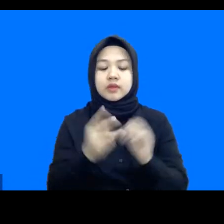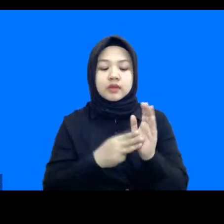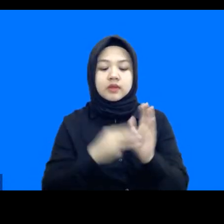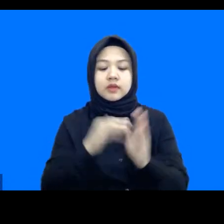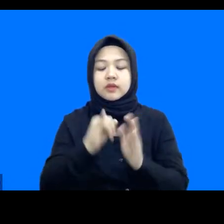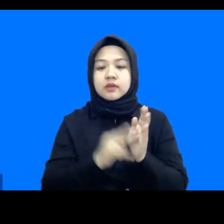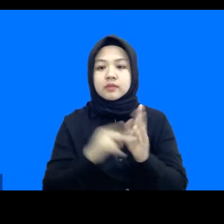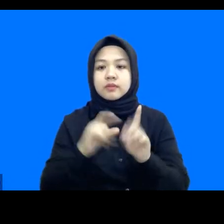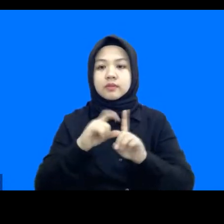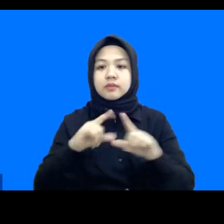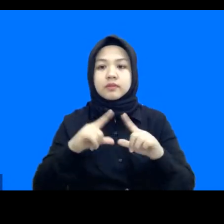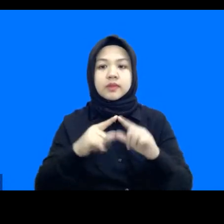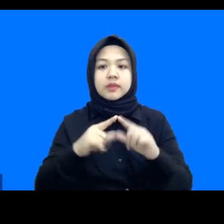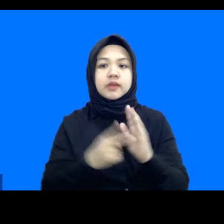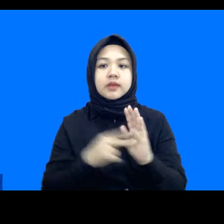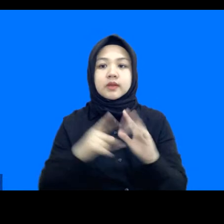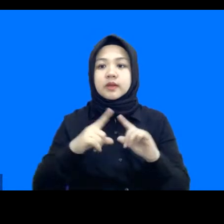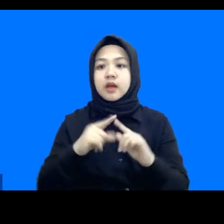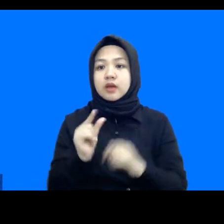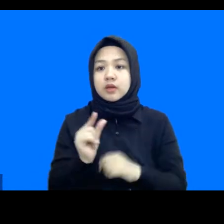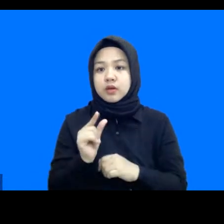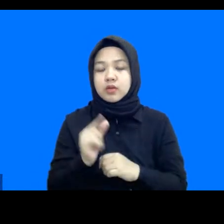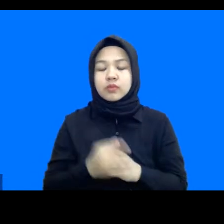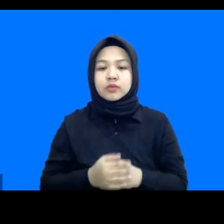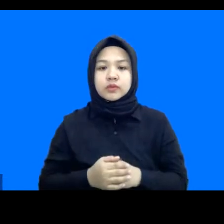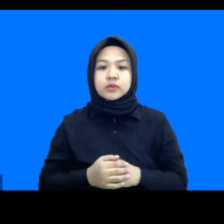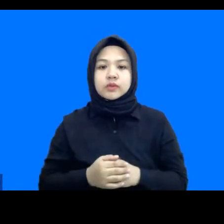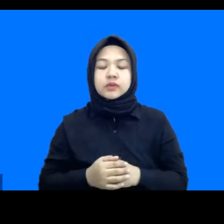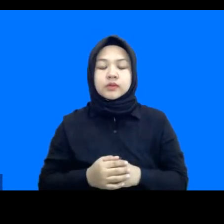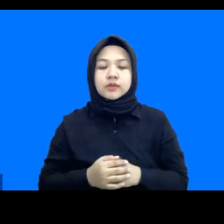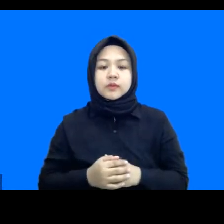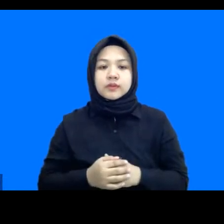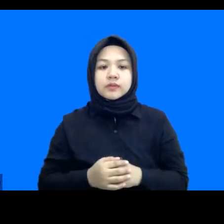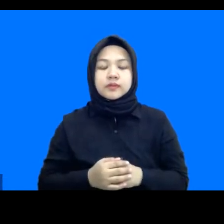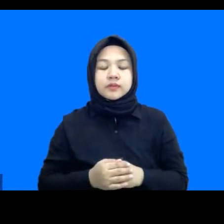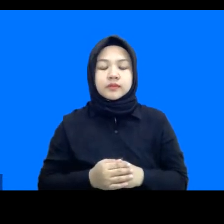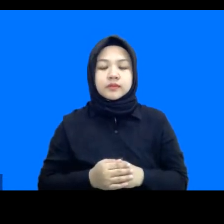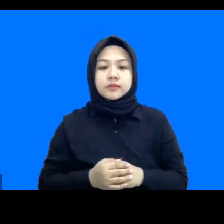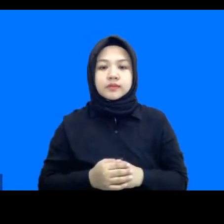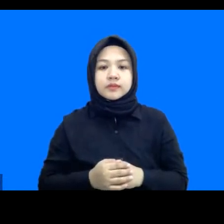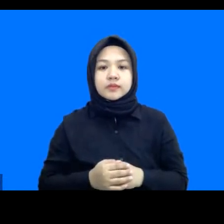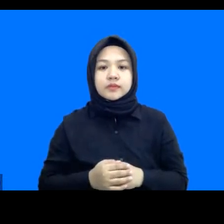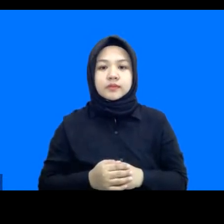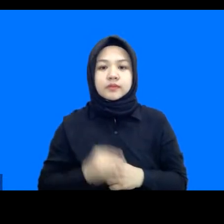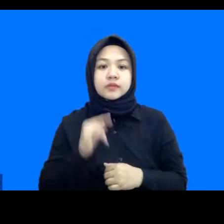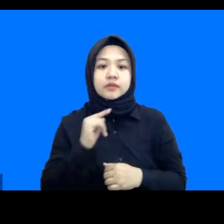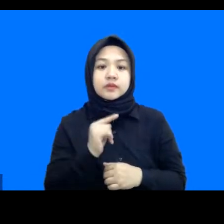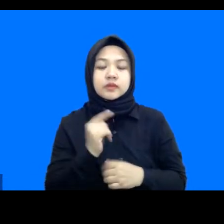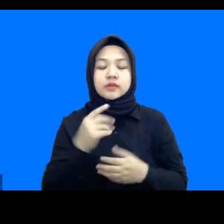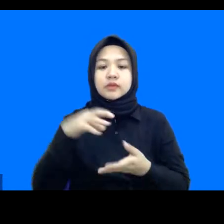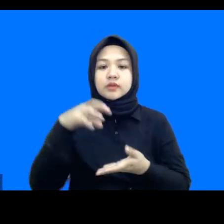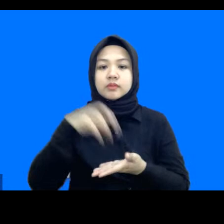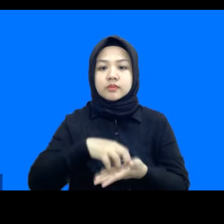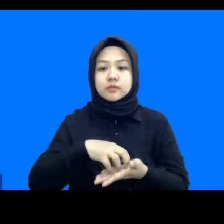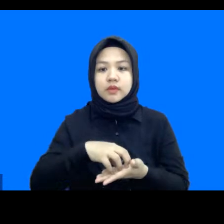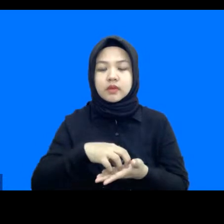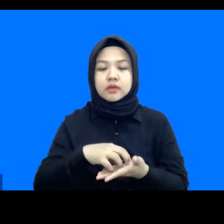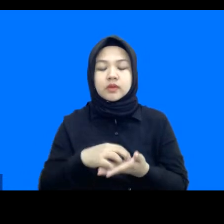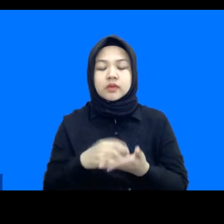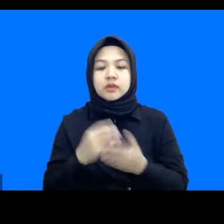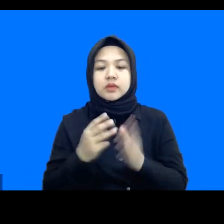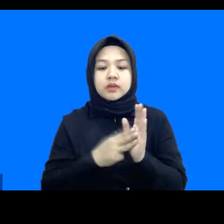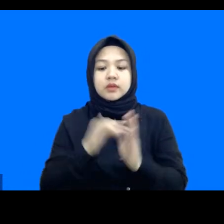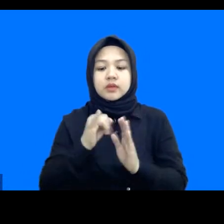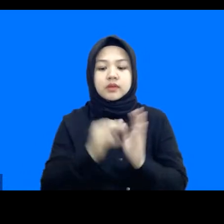reservation area. The entire island is a declared mineral reservation area because of nickel. And so we wanted